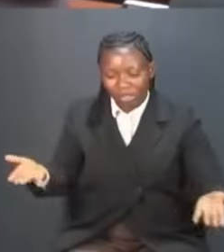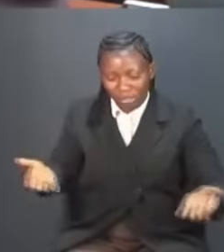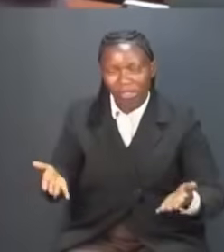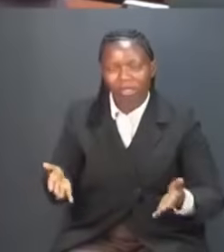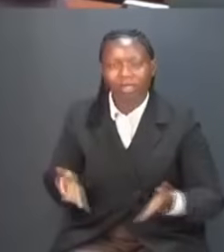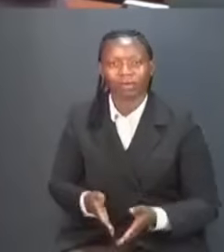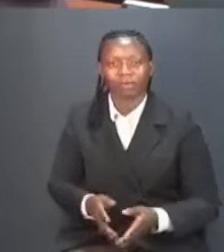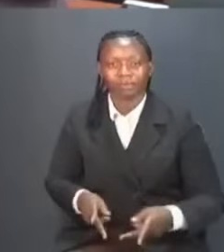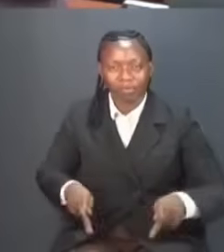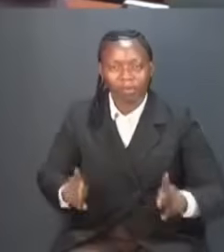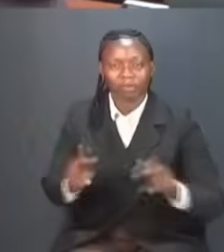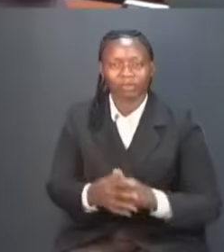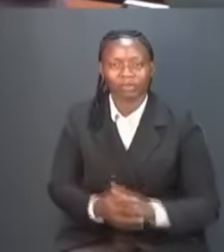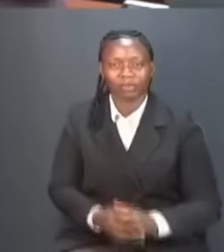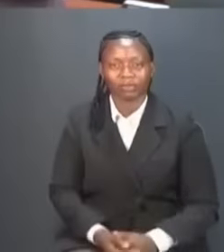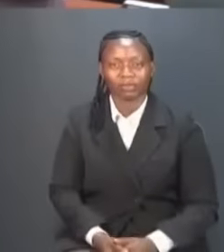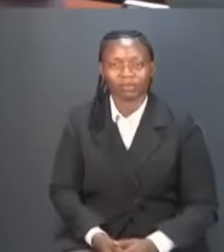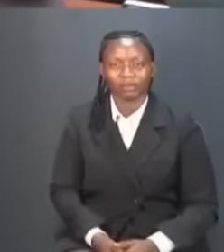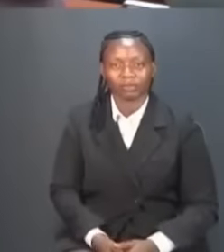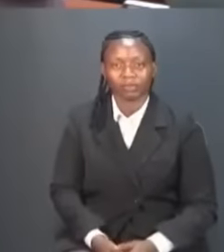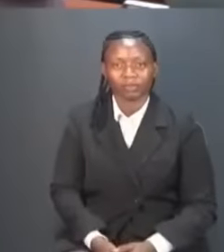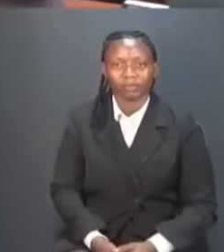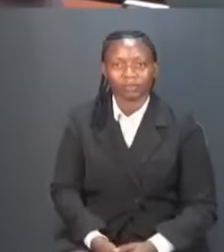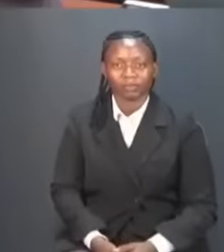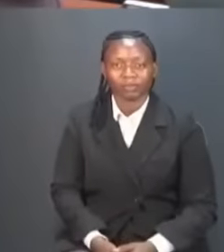then, yes.